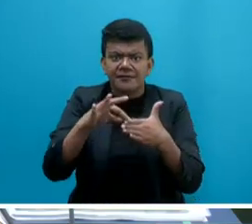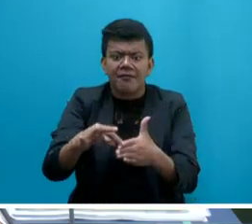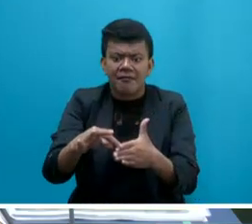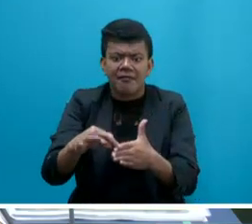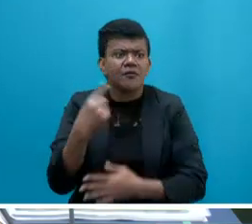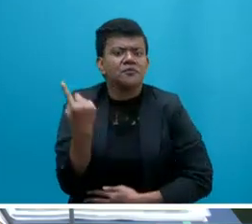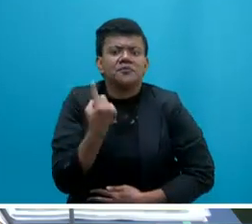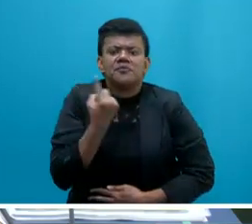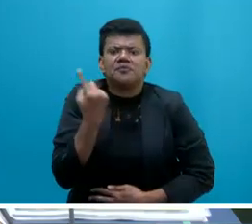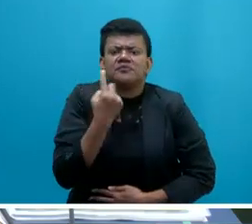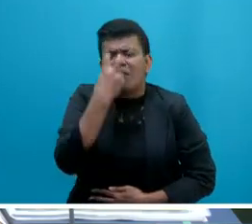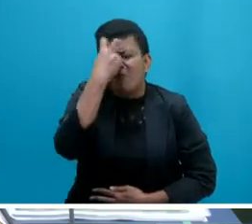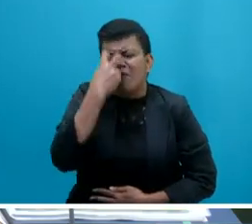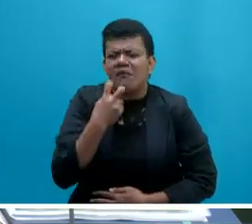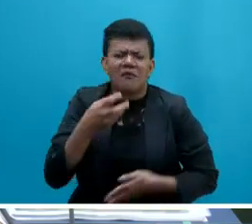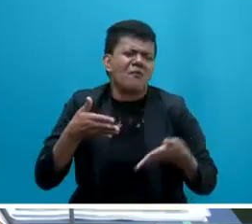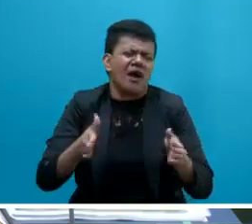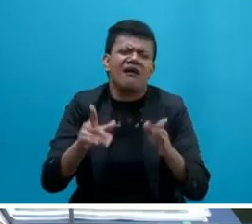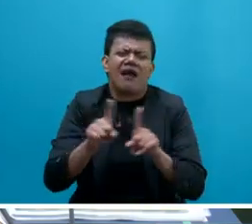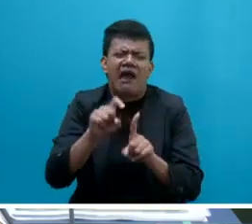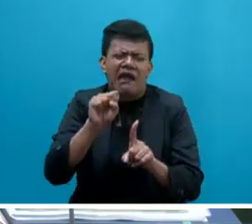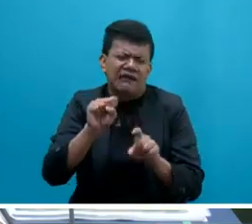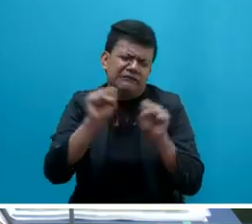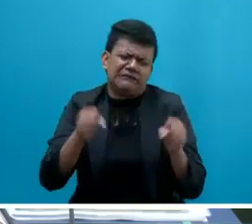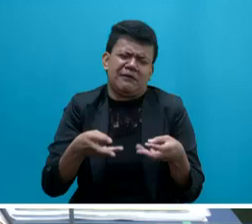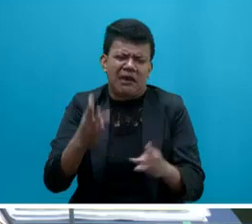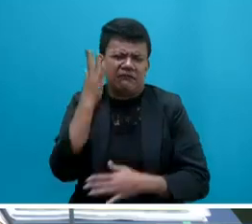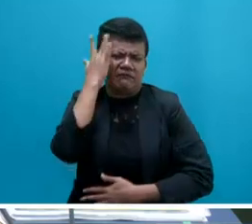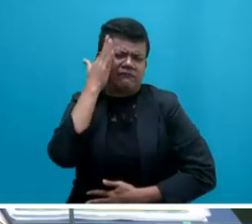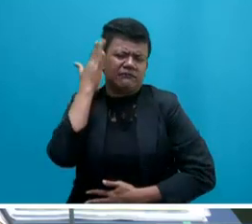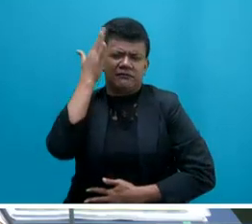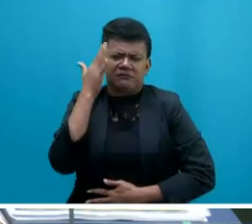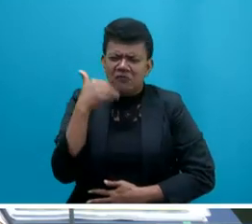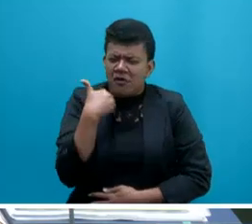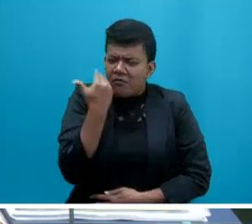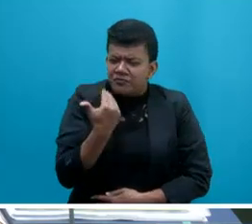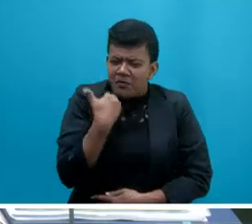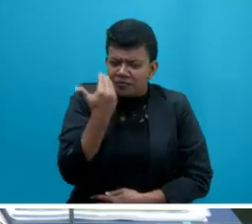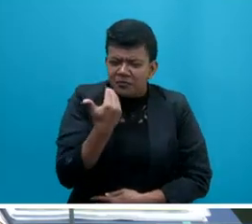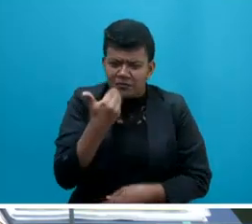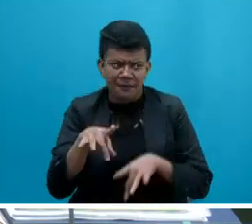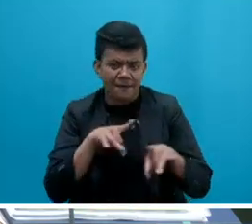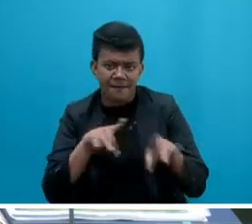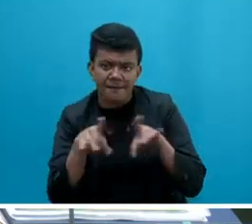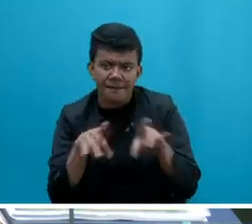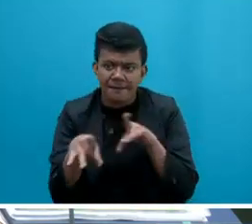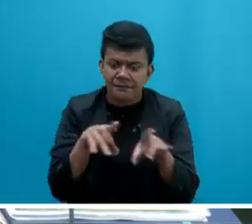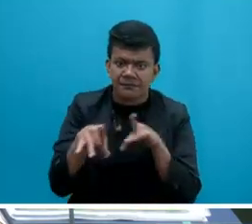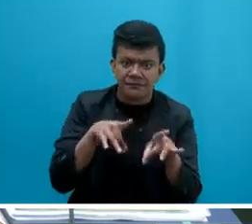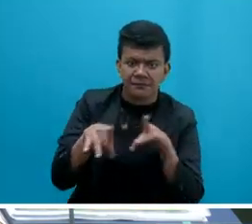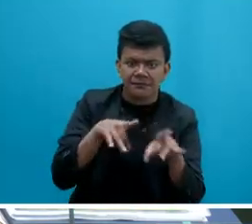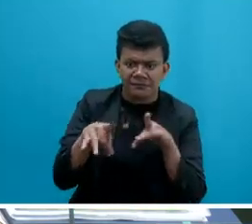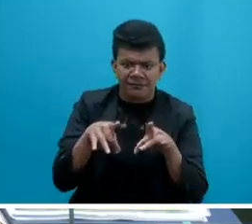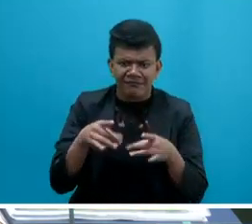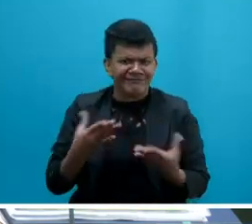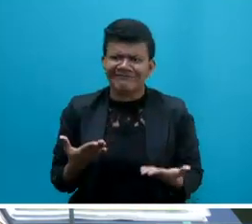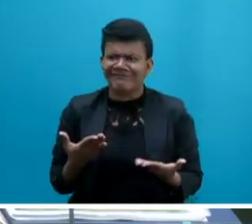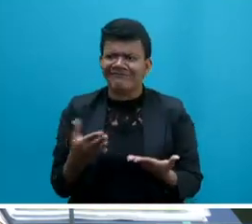That is why you always have this strategic paralysis, the inconsistency